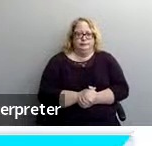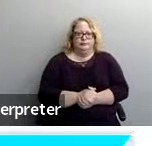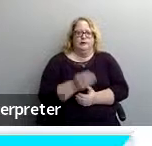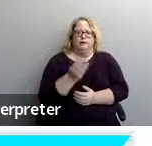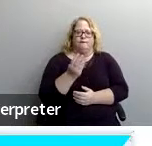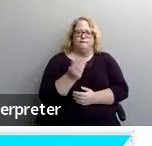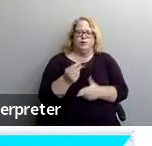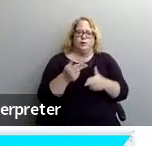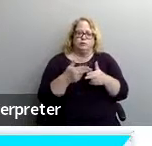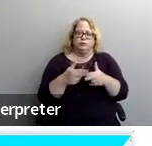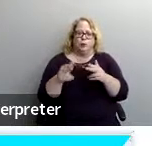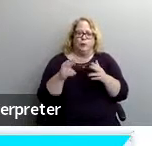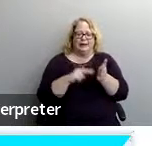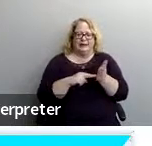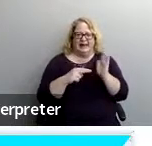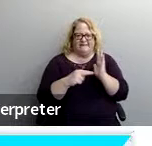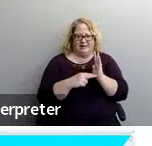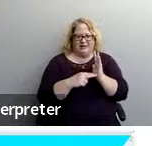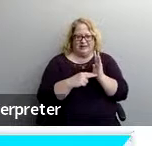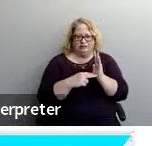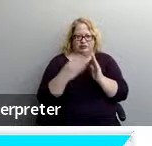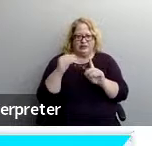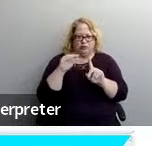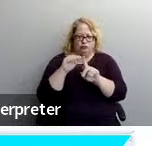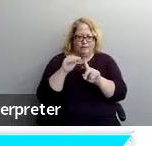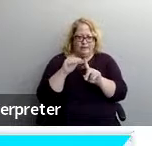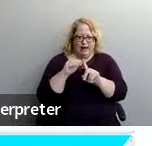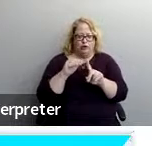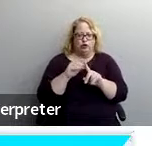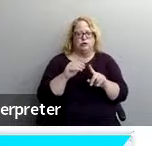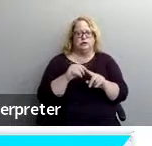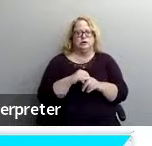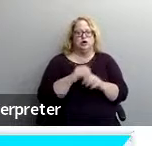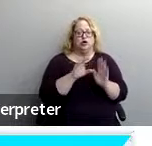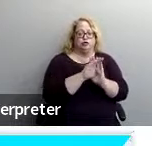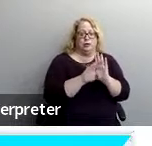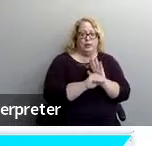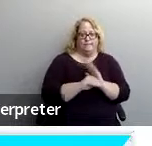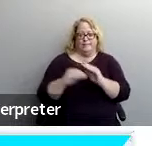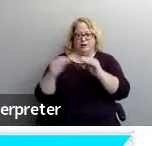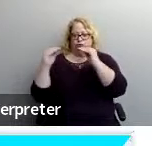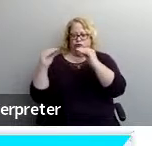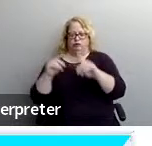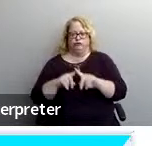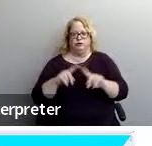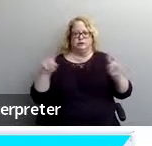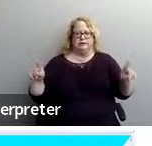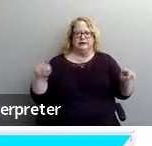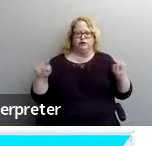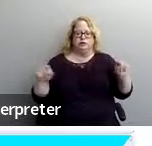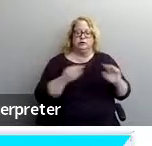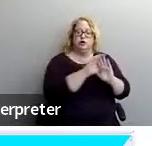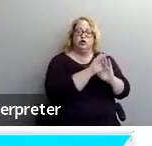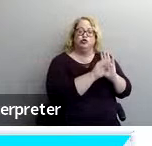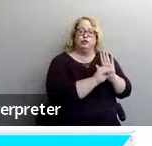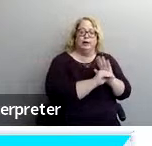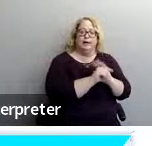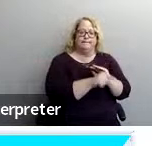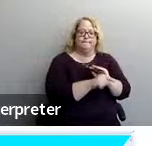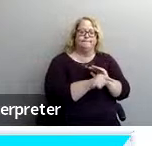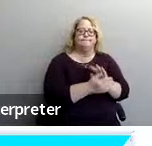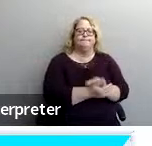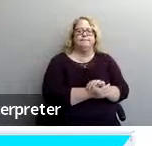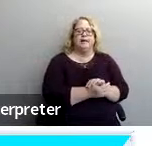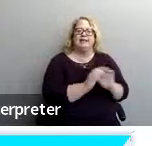A few quick definitions and reminders. The difference between curriculum and instruction. So first of all, the curriculum